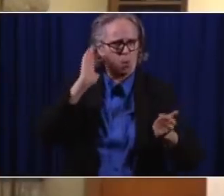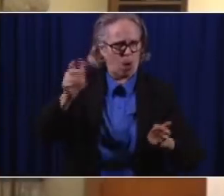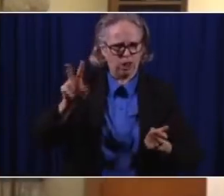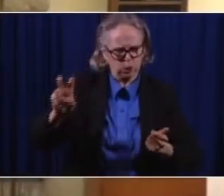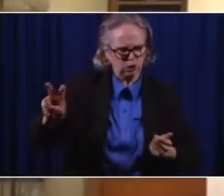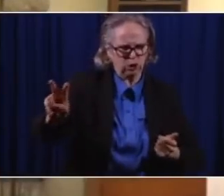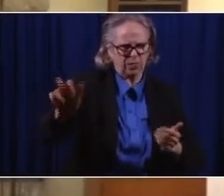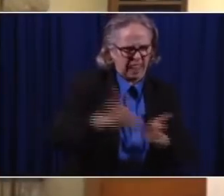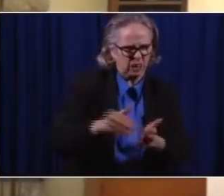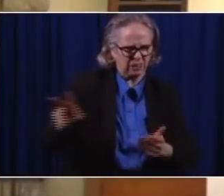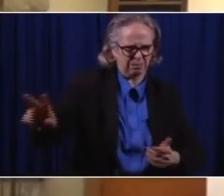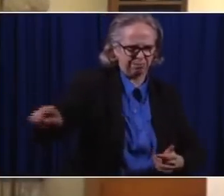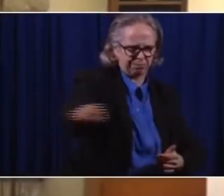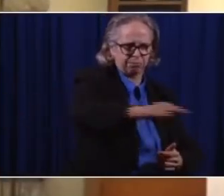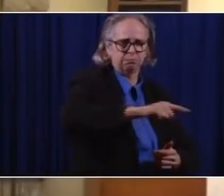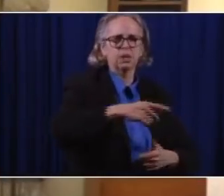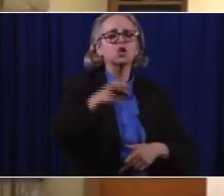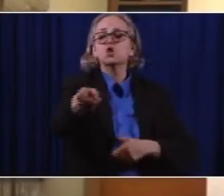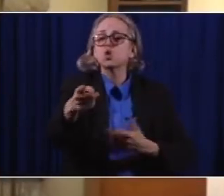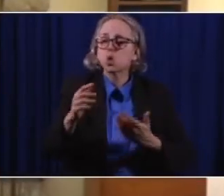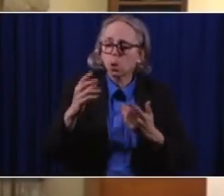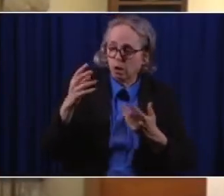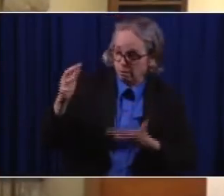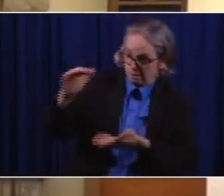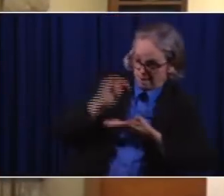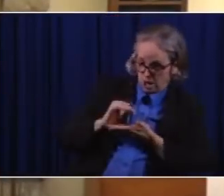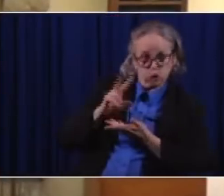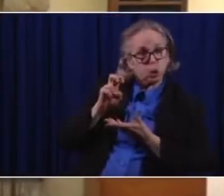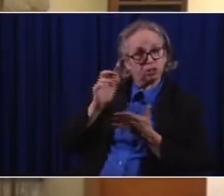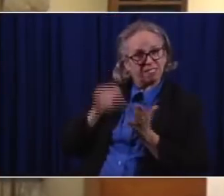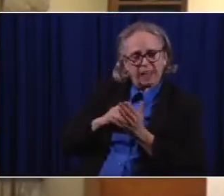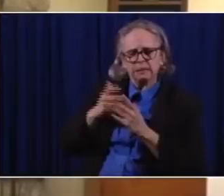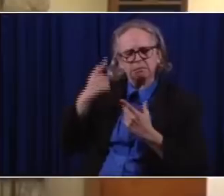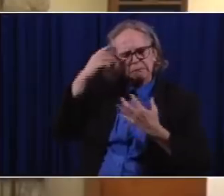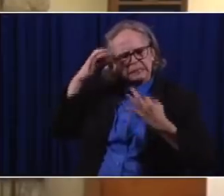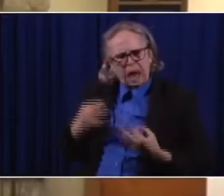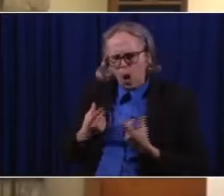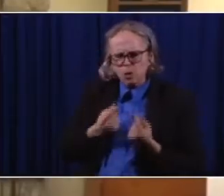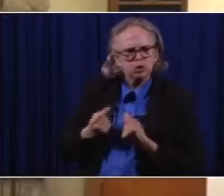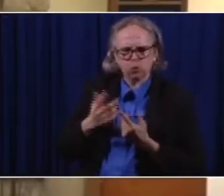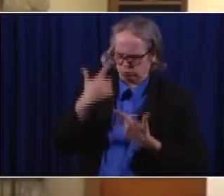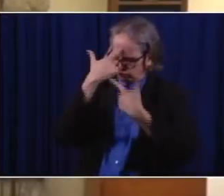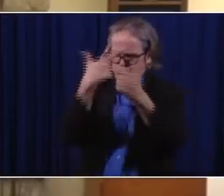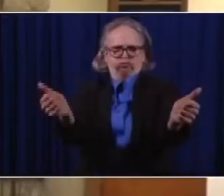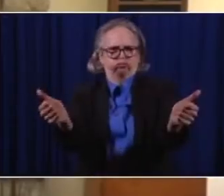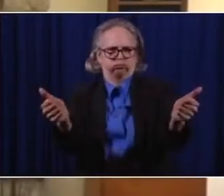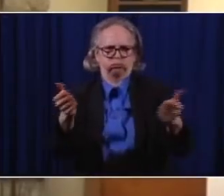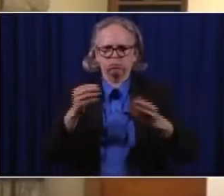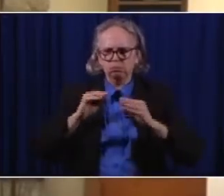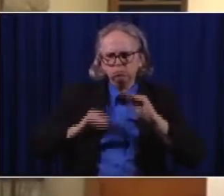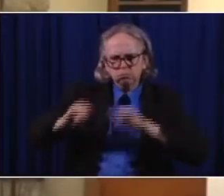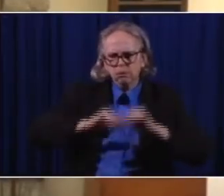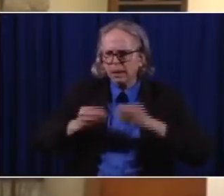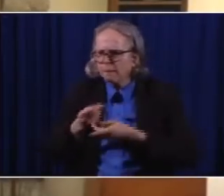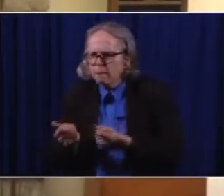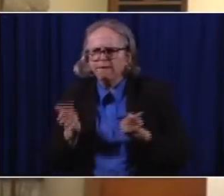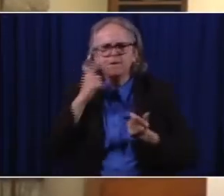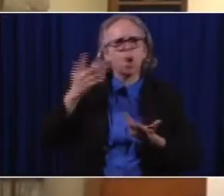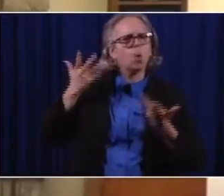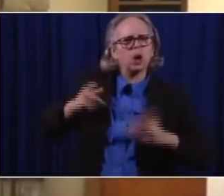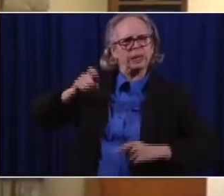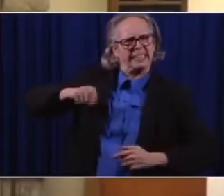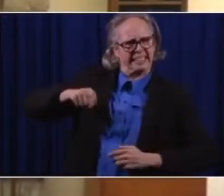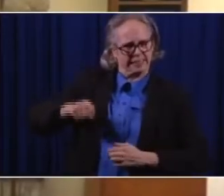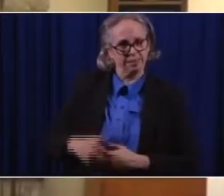best to use these funds as they fight COVID. The remaining money from the $30 million will be used to